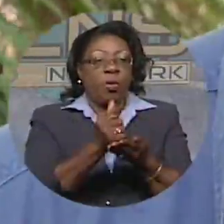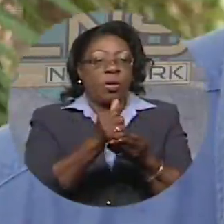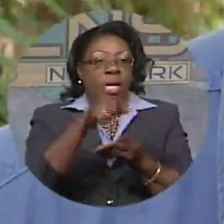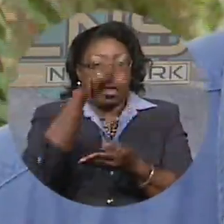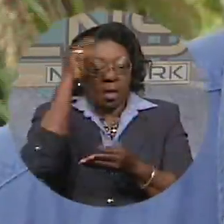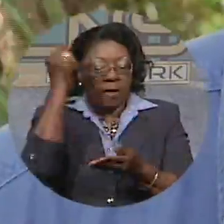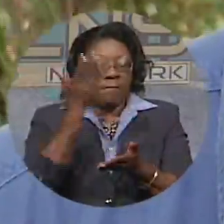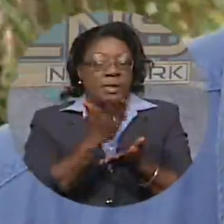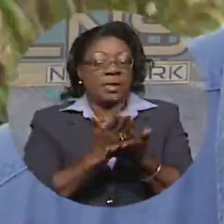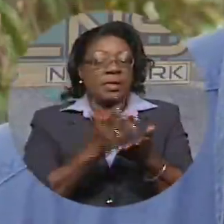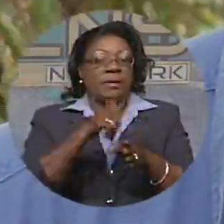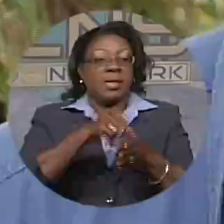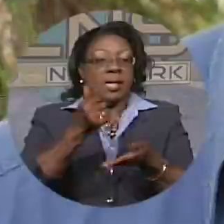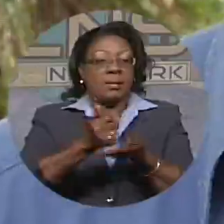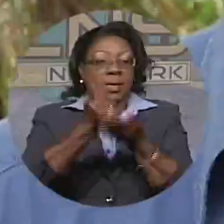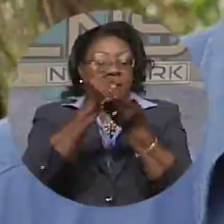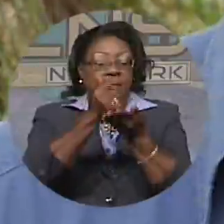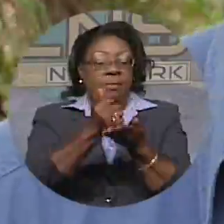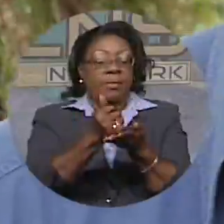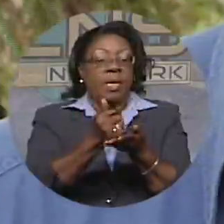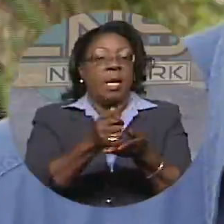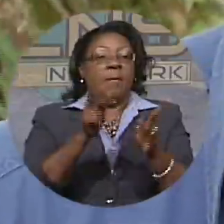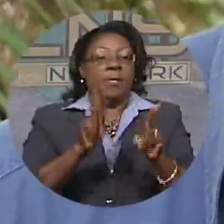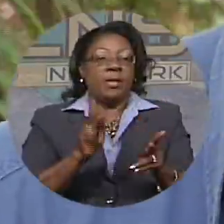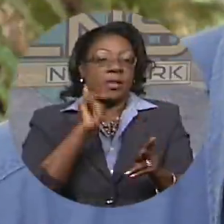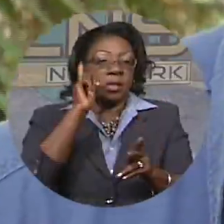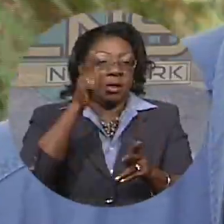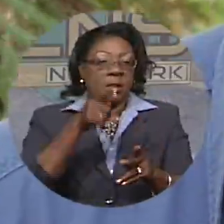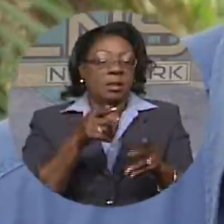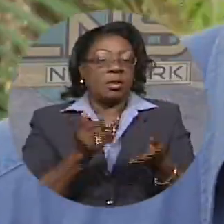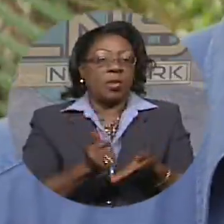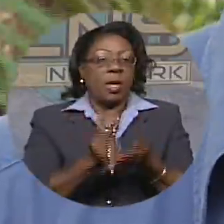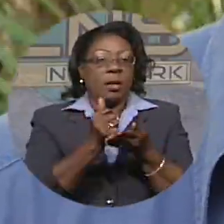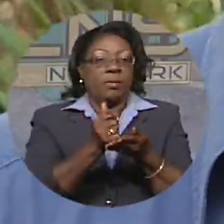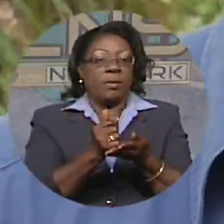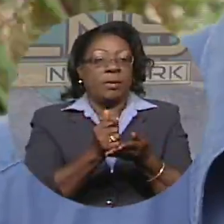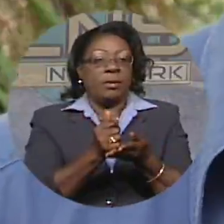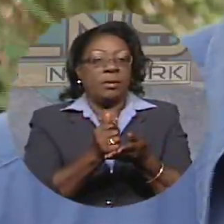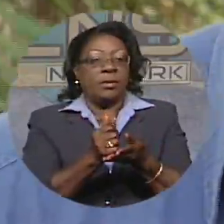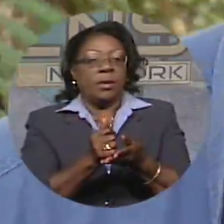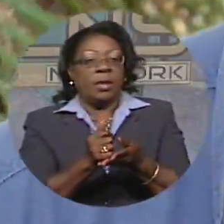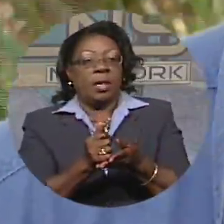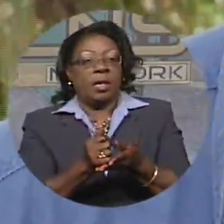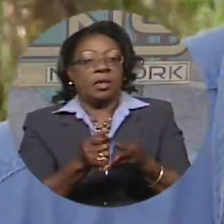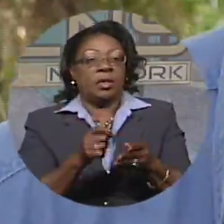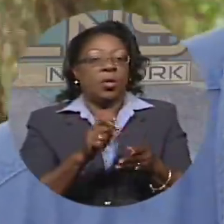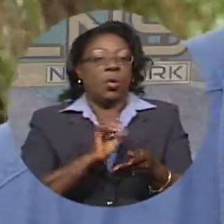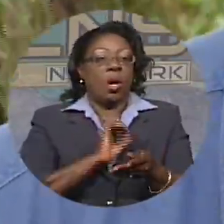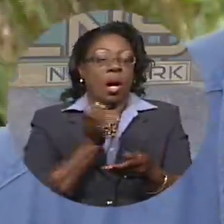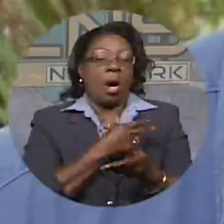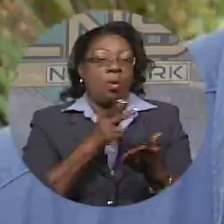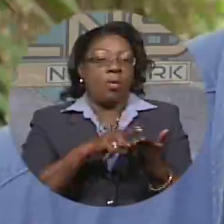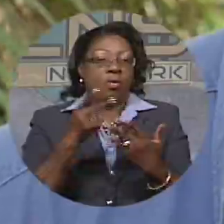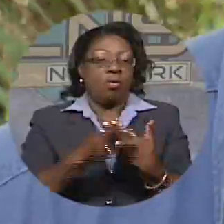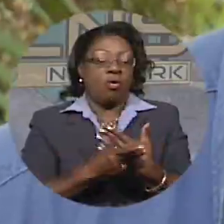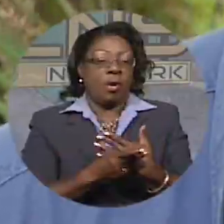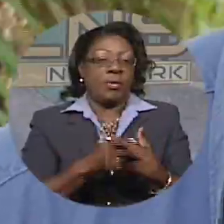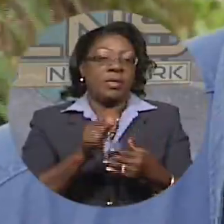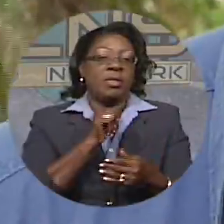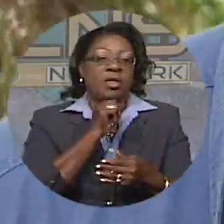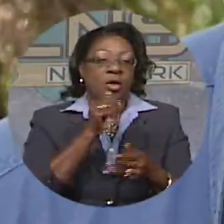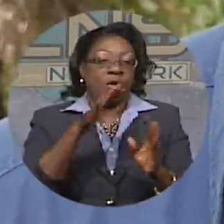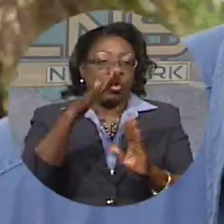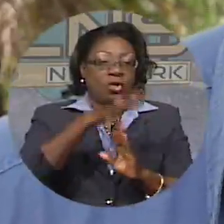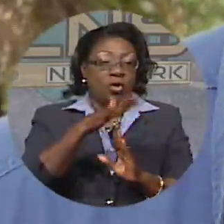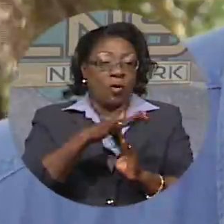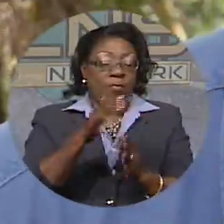tight economy, and at the end of the day, persons look at where they're going to prioritize, and unfortunately, our program was not a priority for a number of persons, and